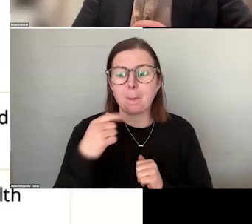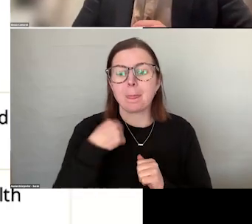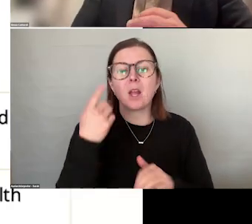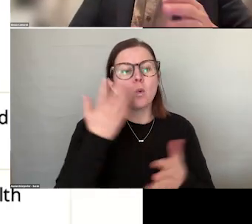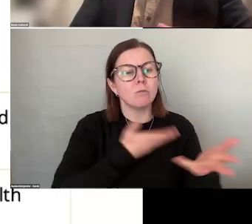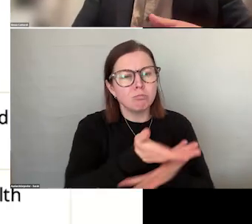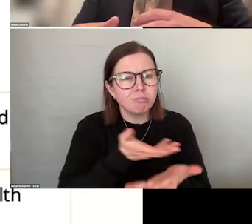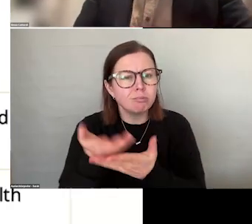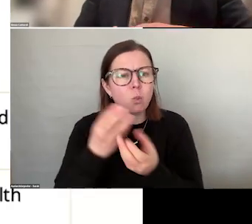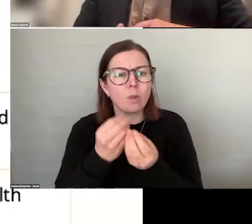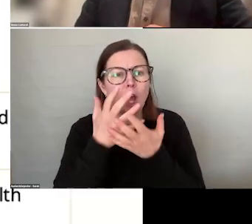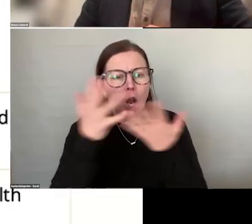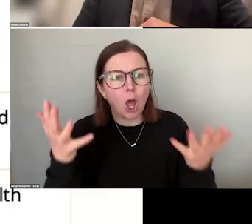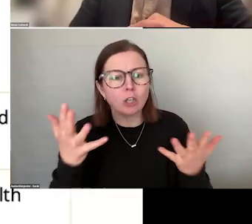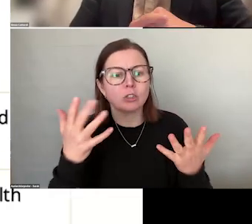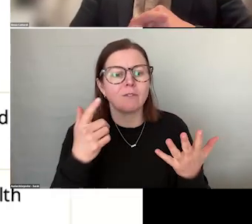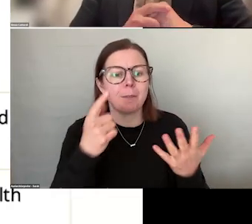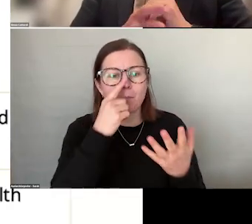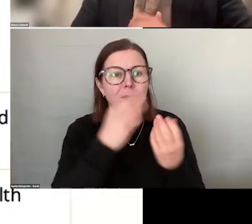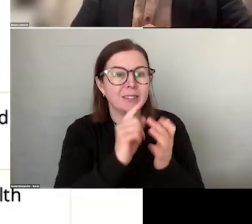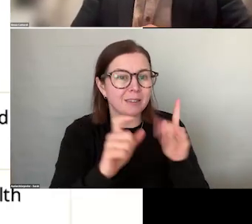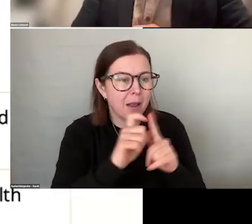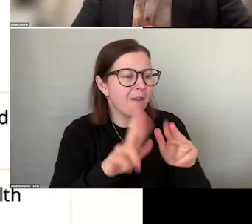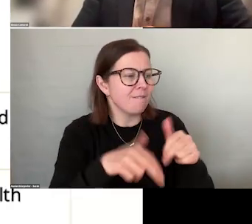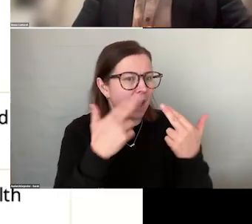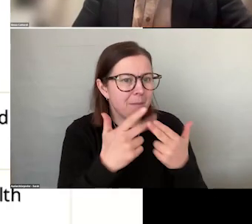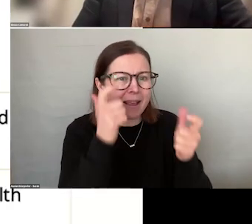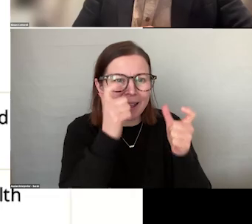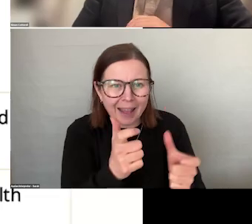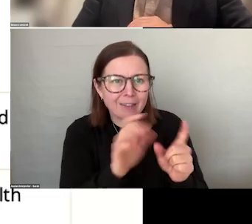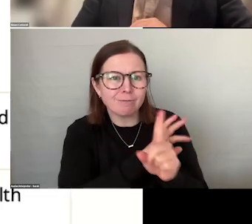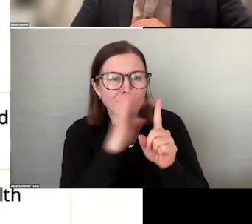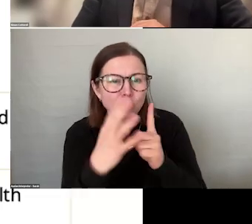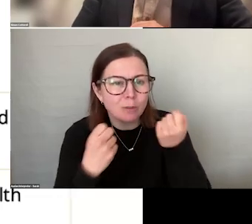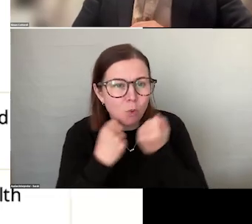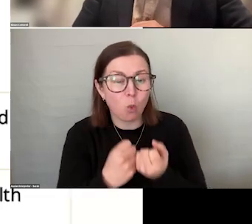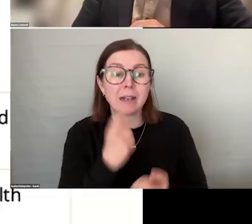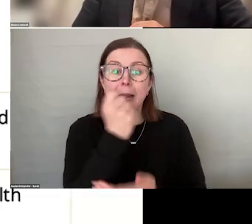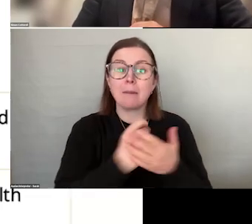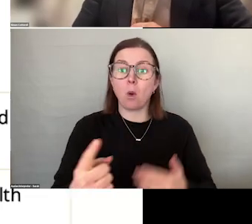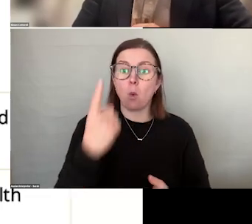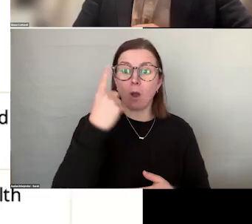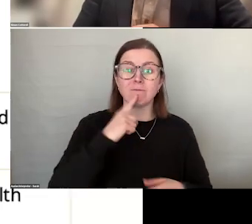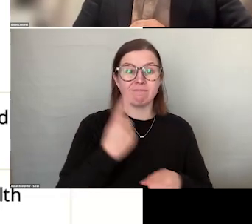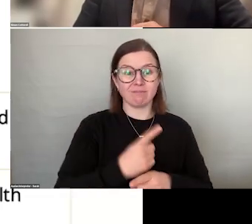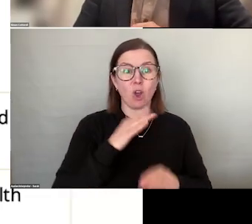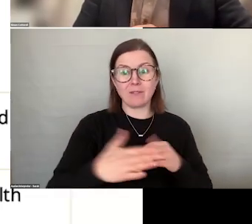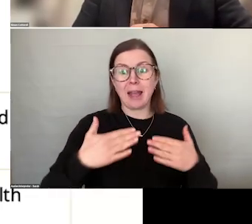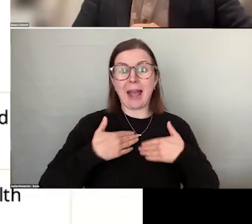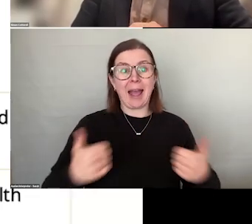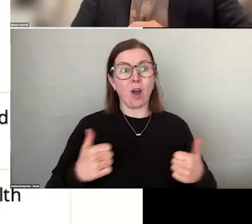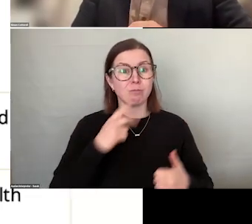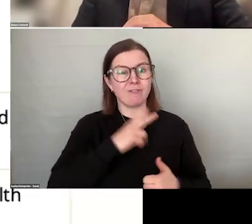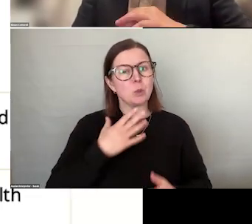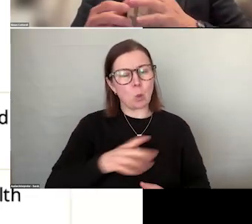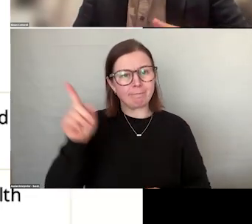intellectual disability, to carers, family supporters, and the number one thing they have on their list is that health professionals are properly